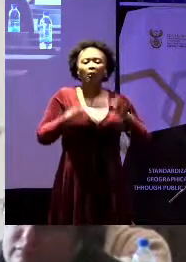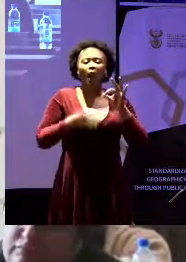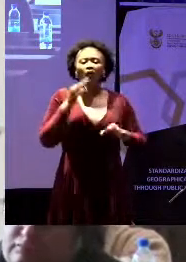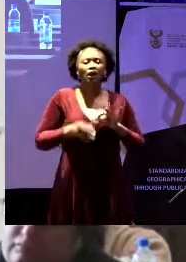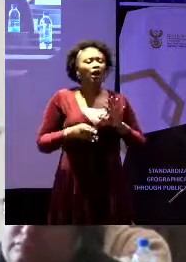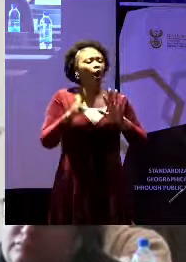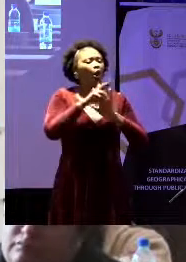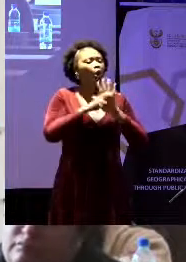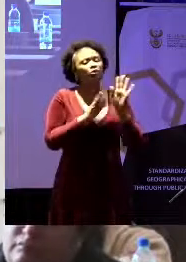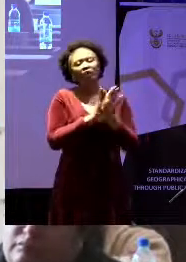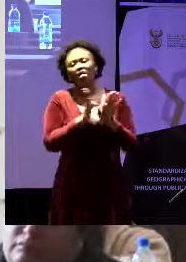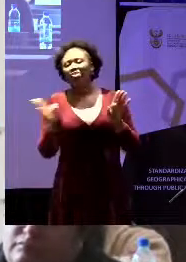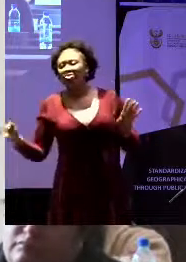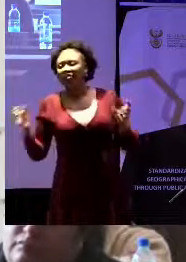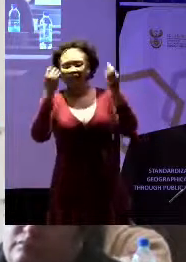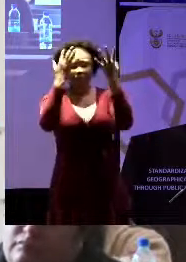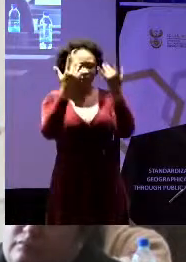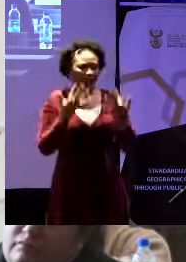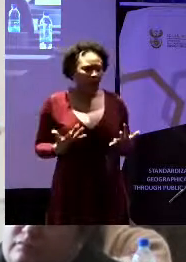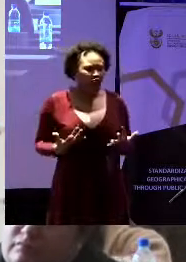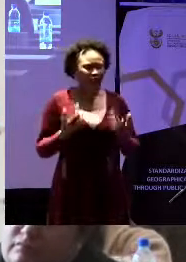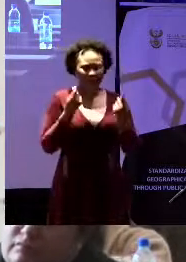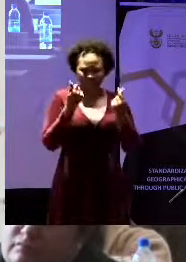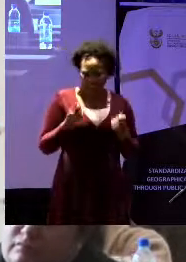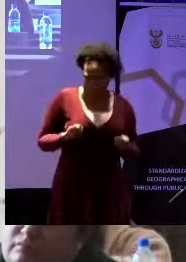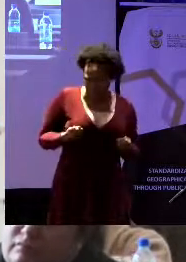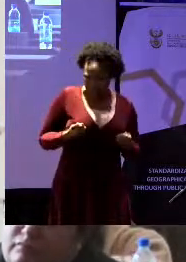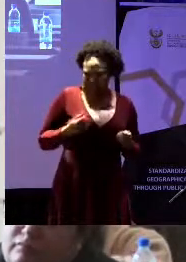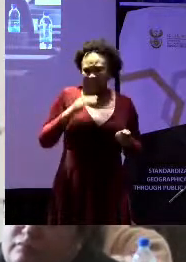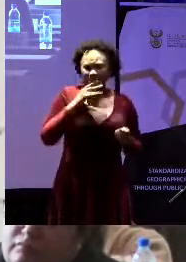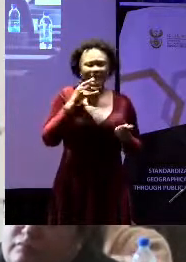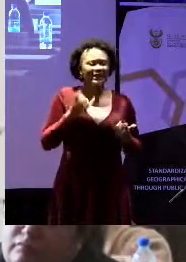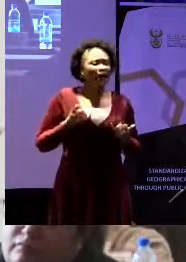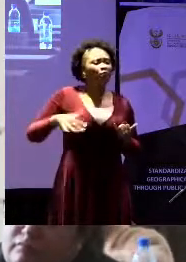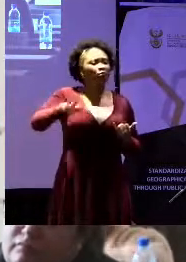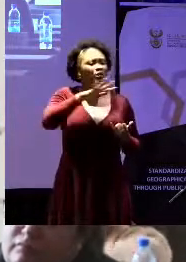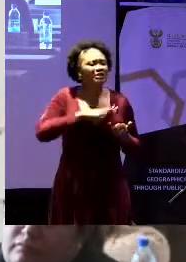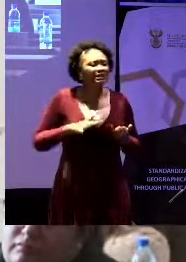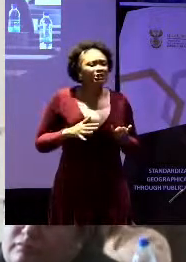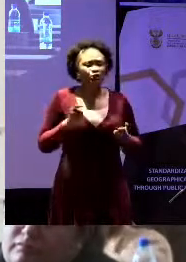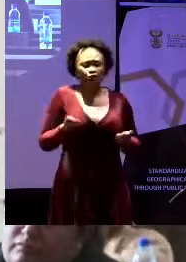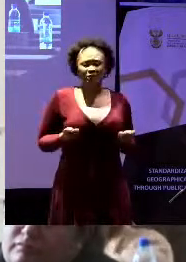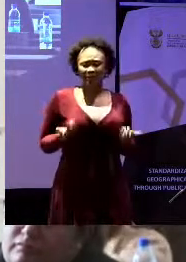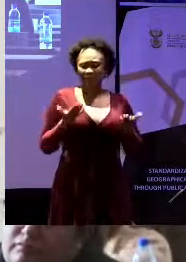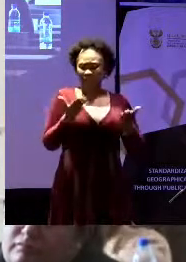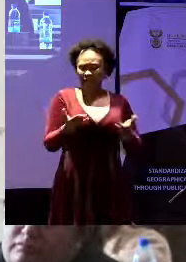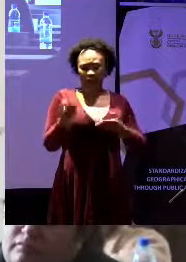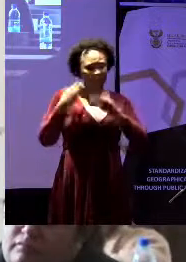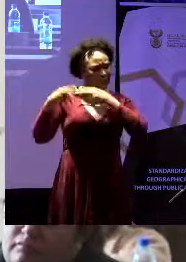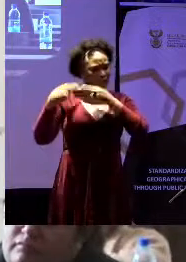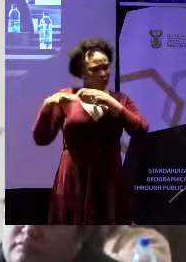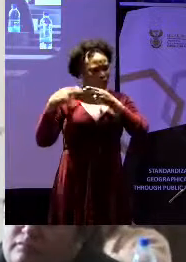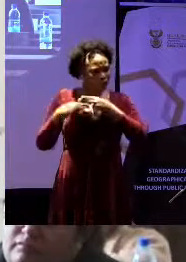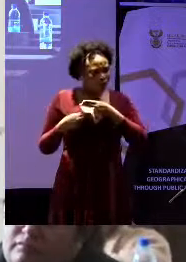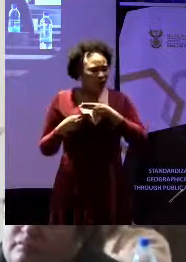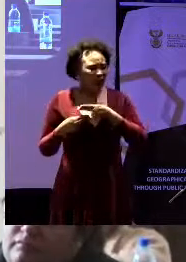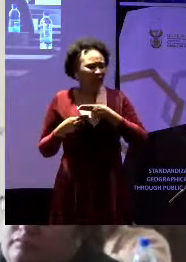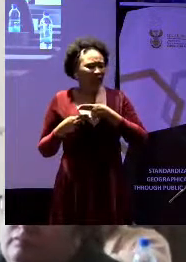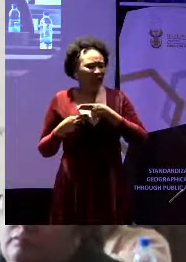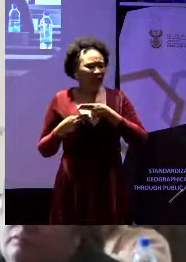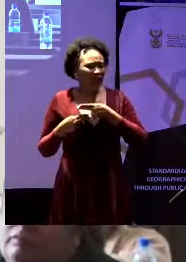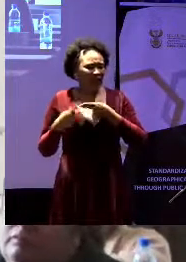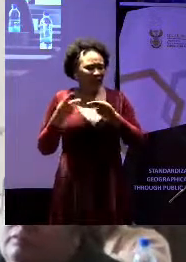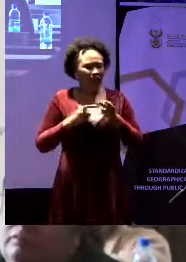constraints of budgets and finances, being placed in a position to deliver on historic mandates without the capacity